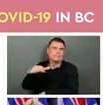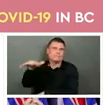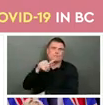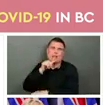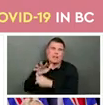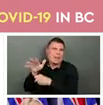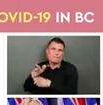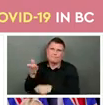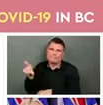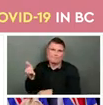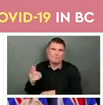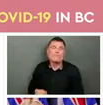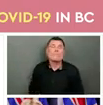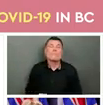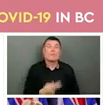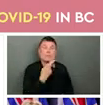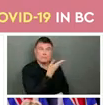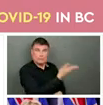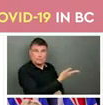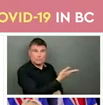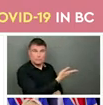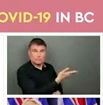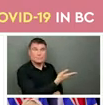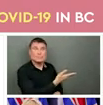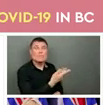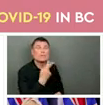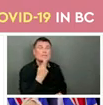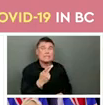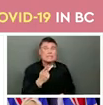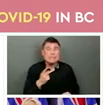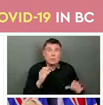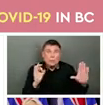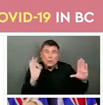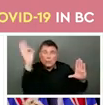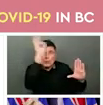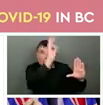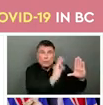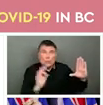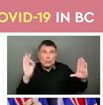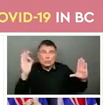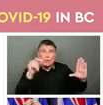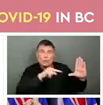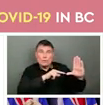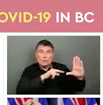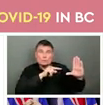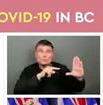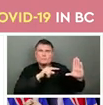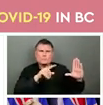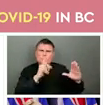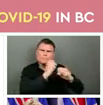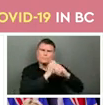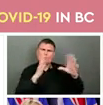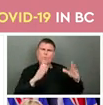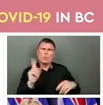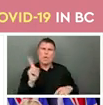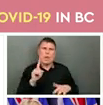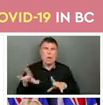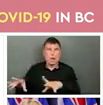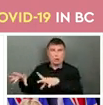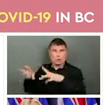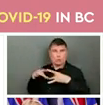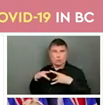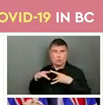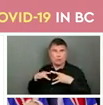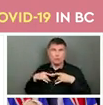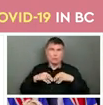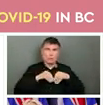health area, CHSA, it helps us get an understanding of where transmission is happening, and this is case counts.